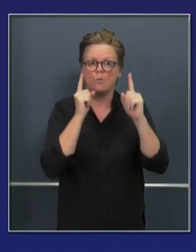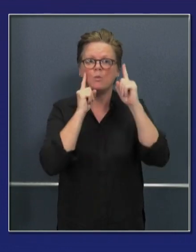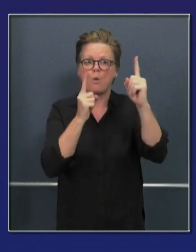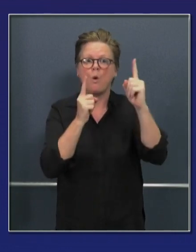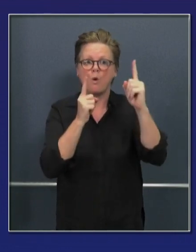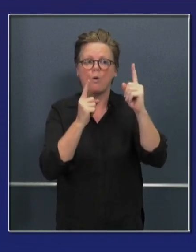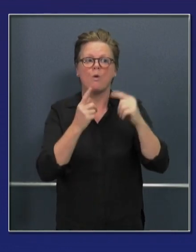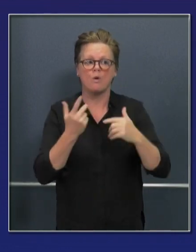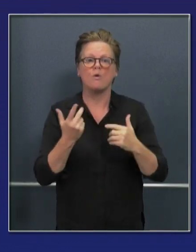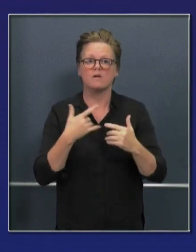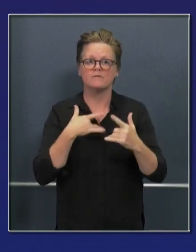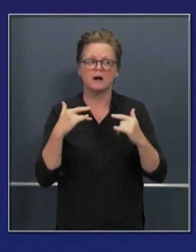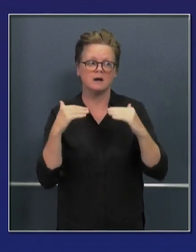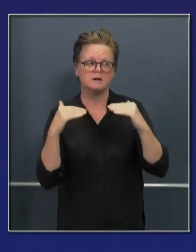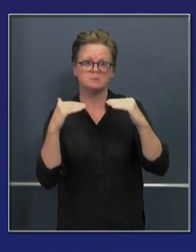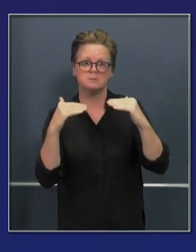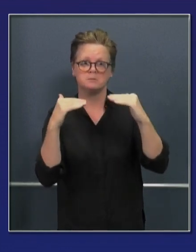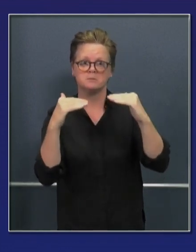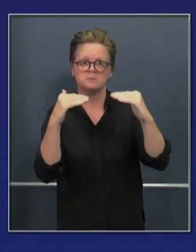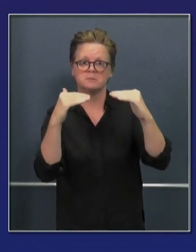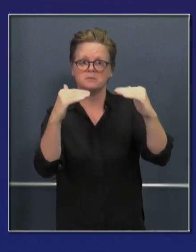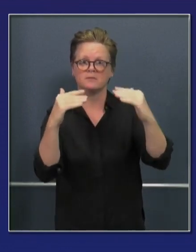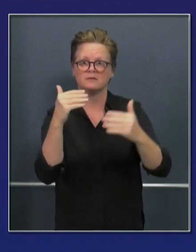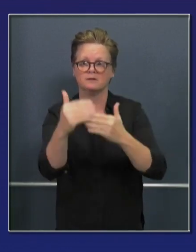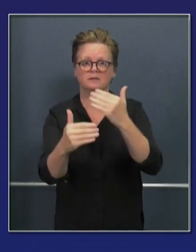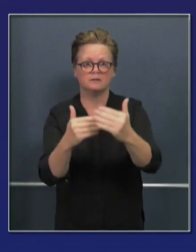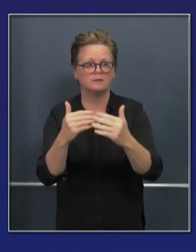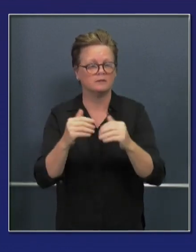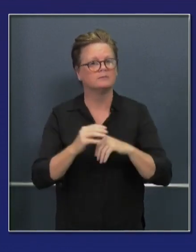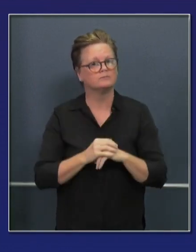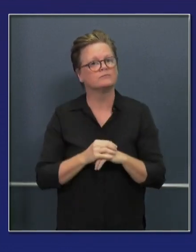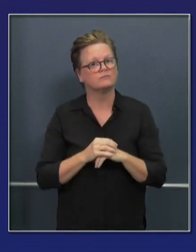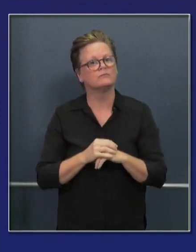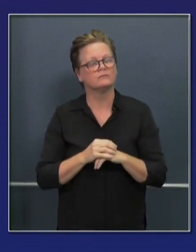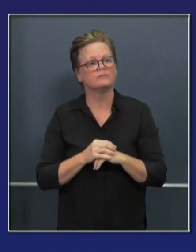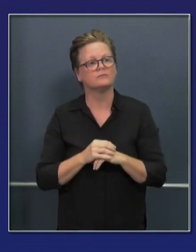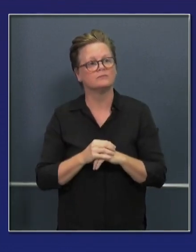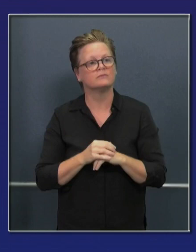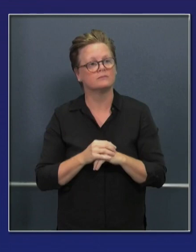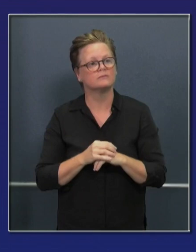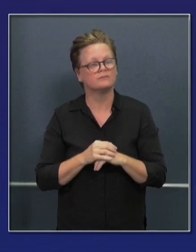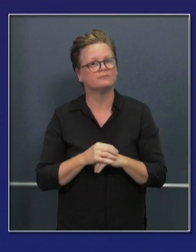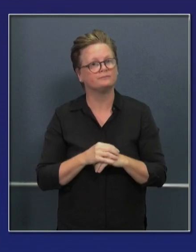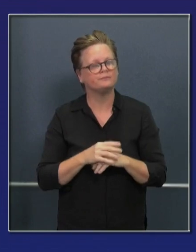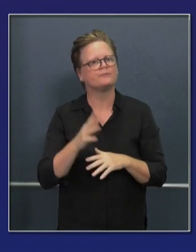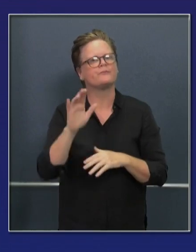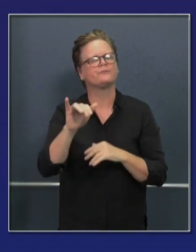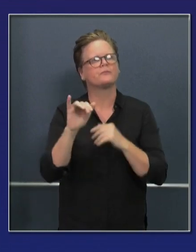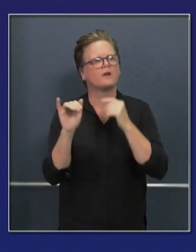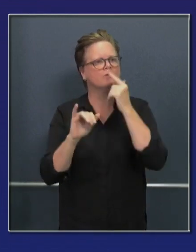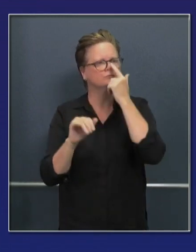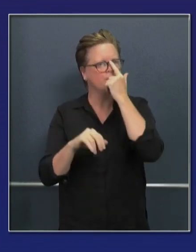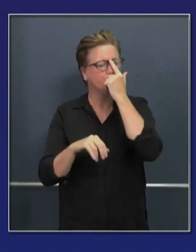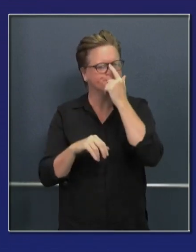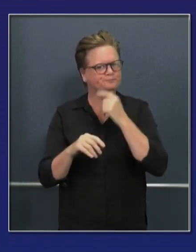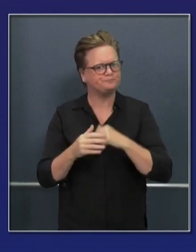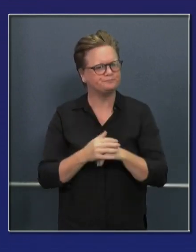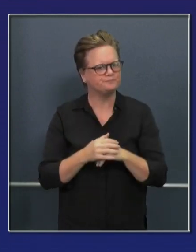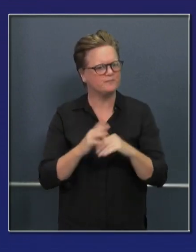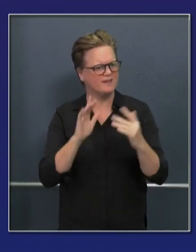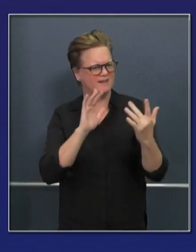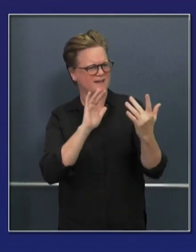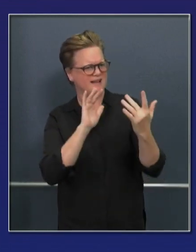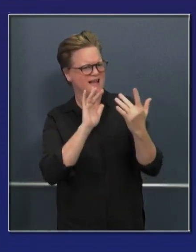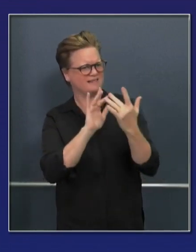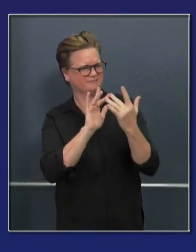would need to be. I should make a point that we also have online 25 different counties that have